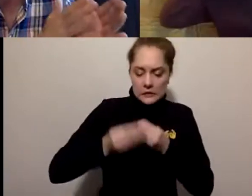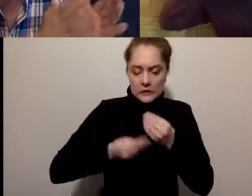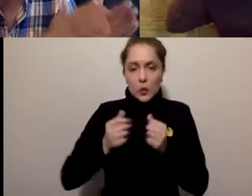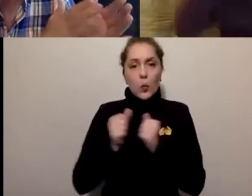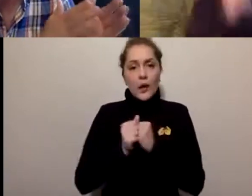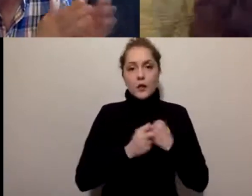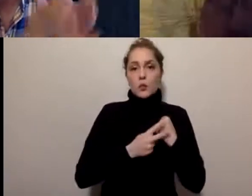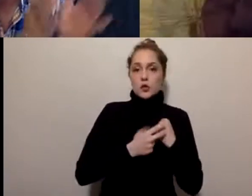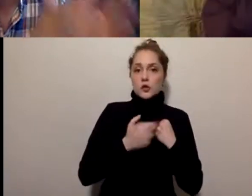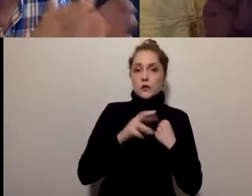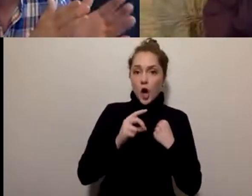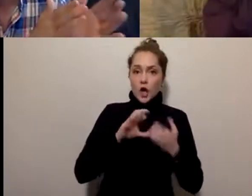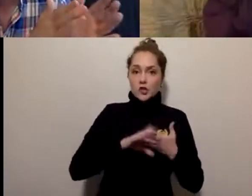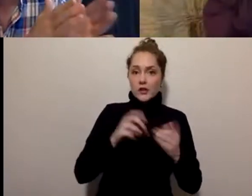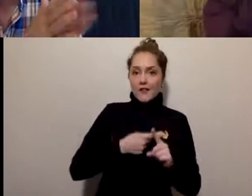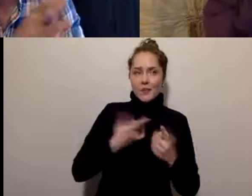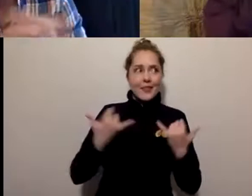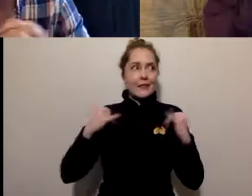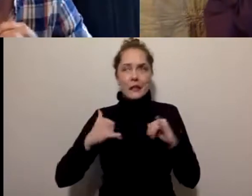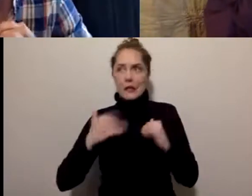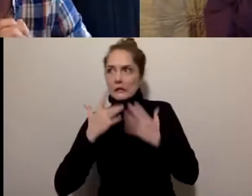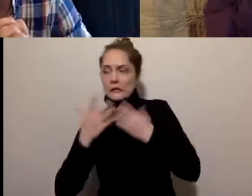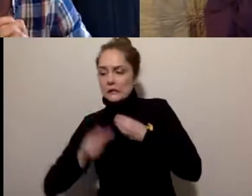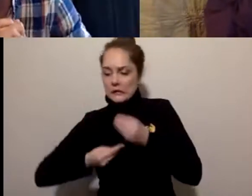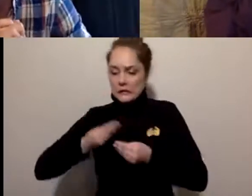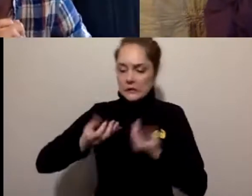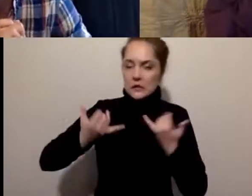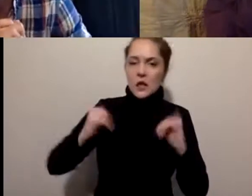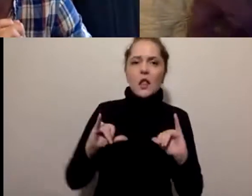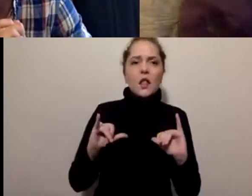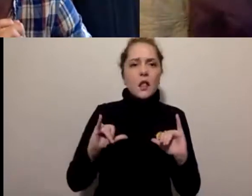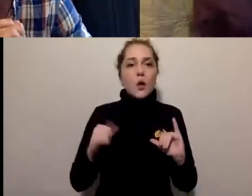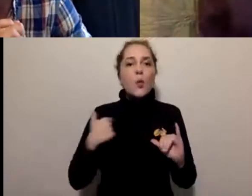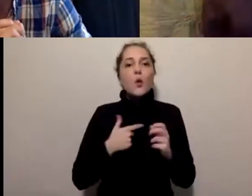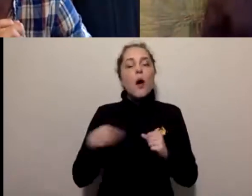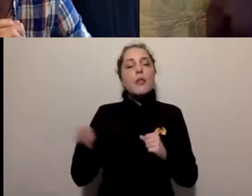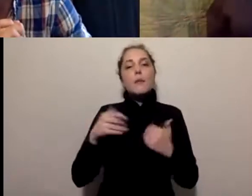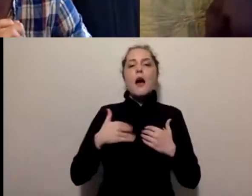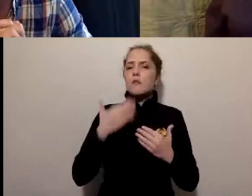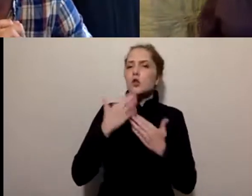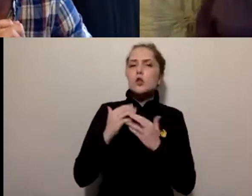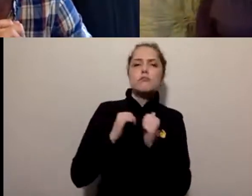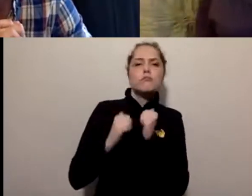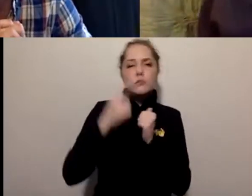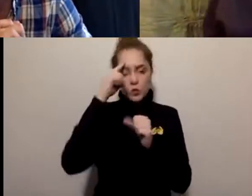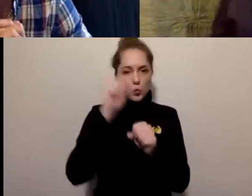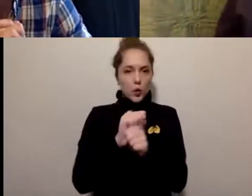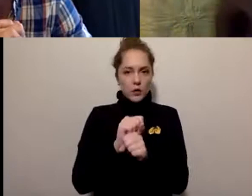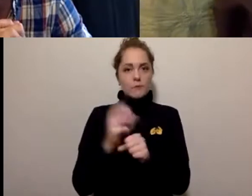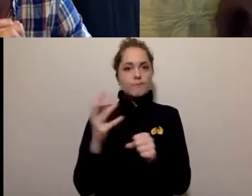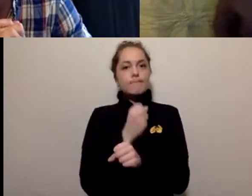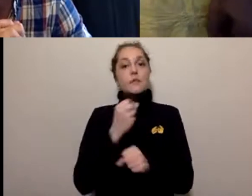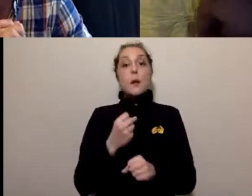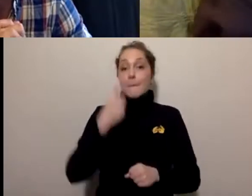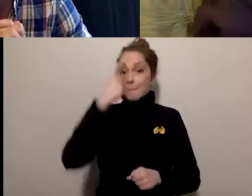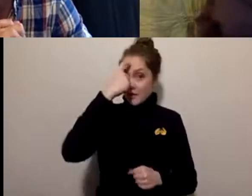guard check every month are still not making ends meet, we can make sure that they're competing in the market. But healthcare, mental health care